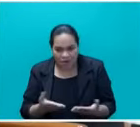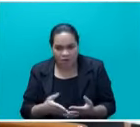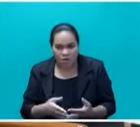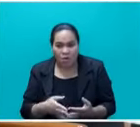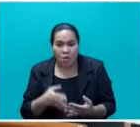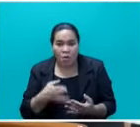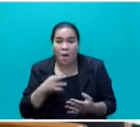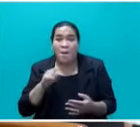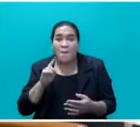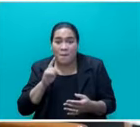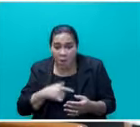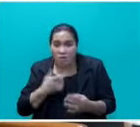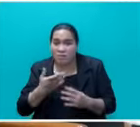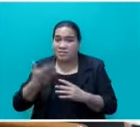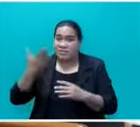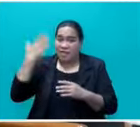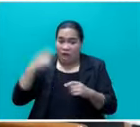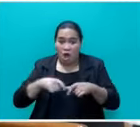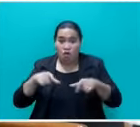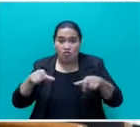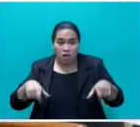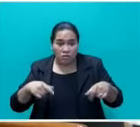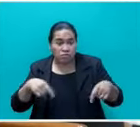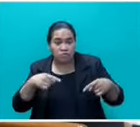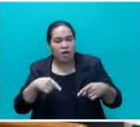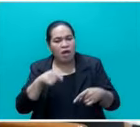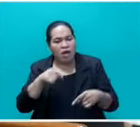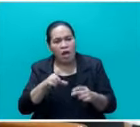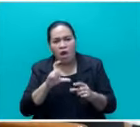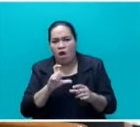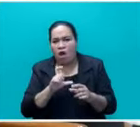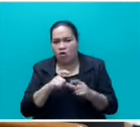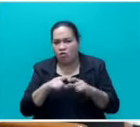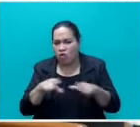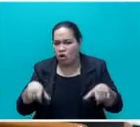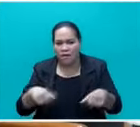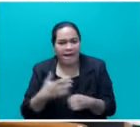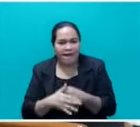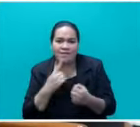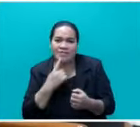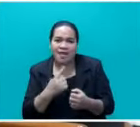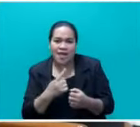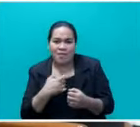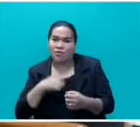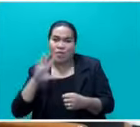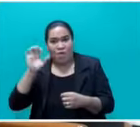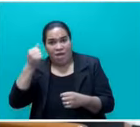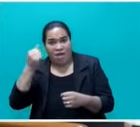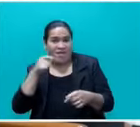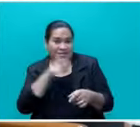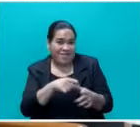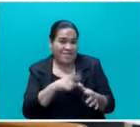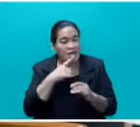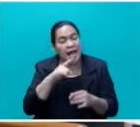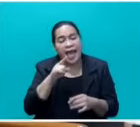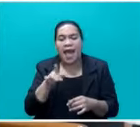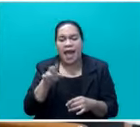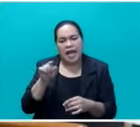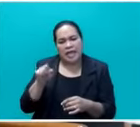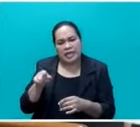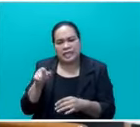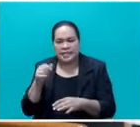court did not provide any direction? Court did not say, go and change the law.